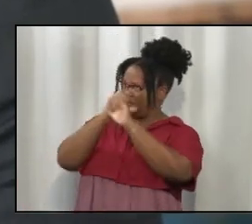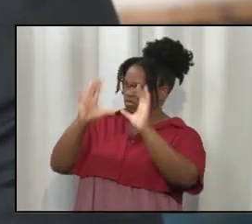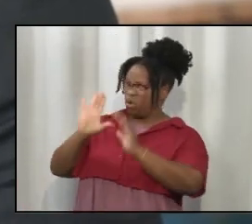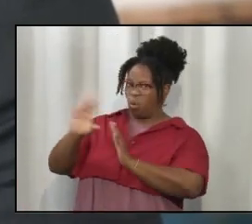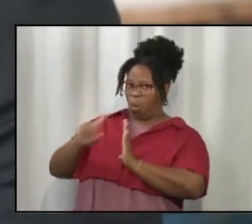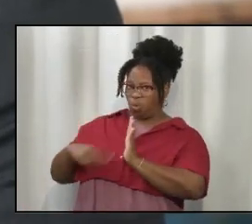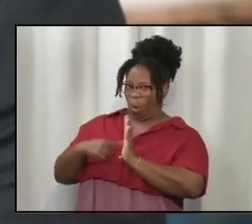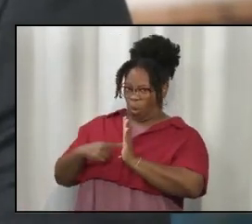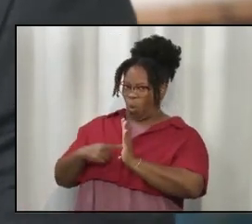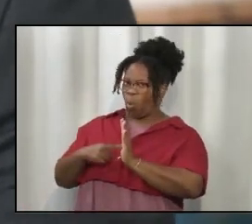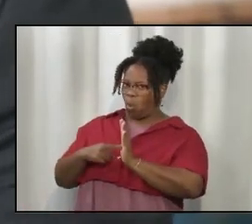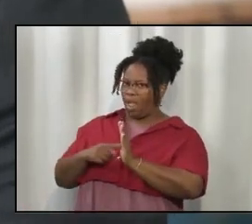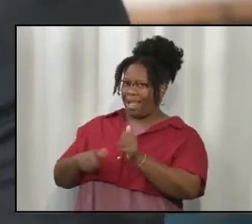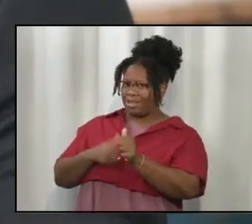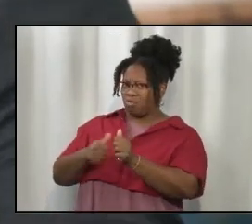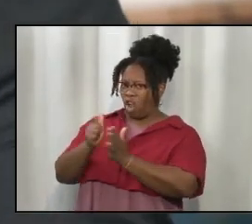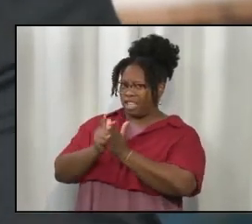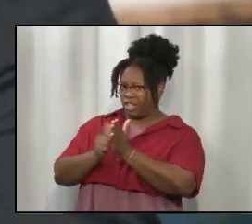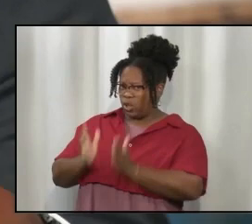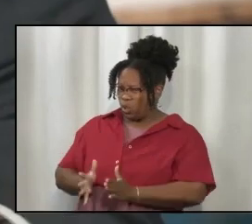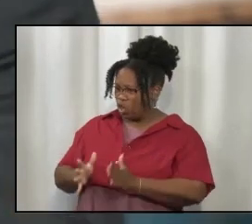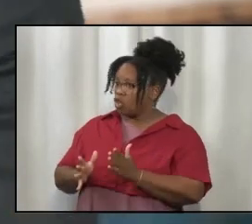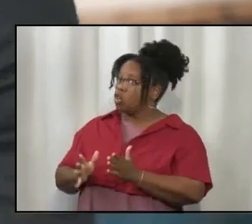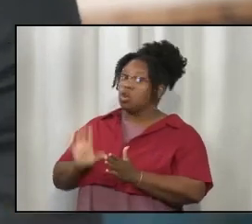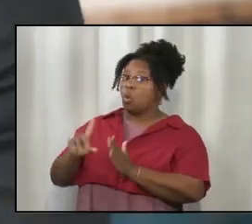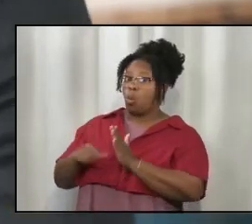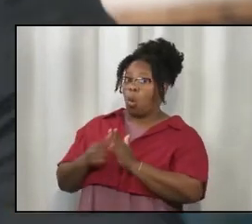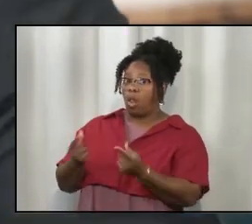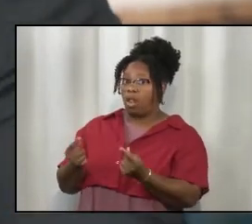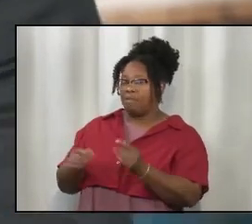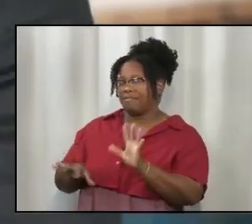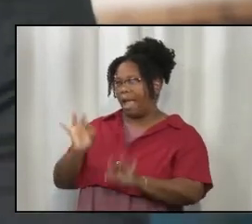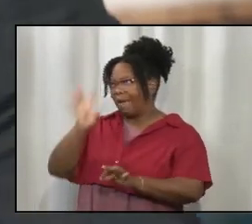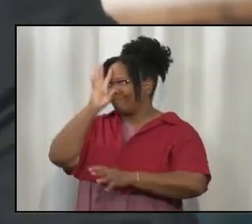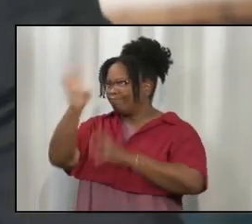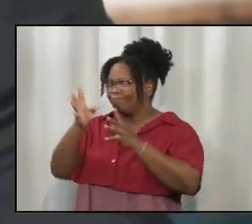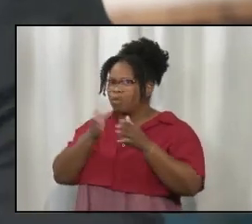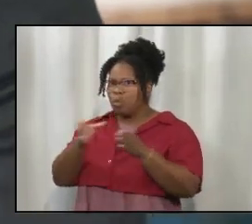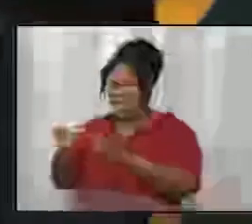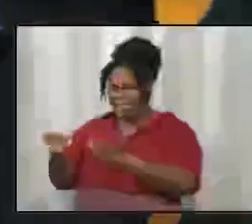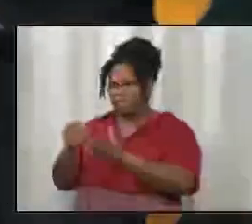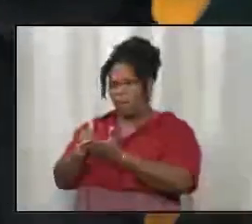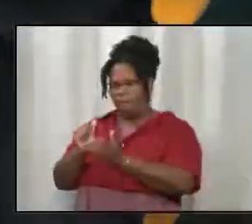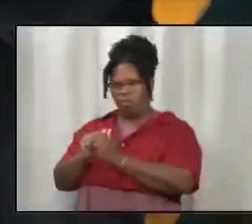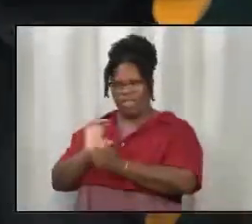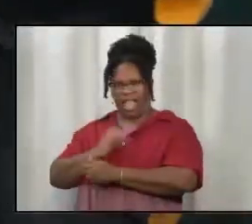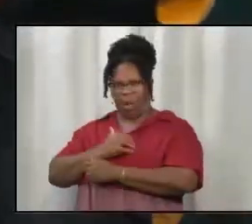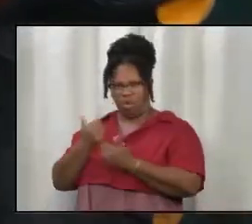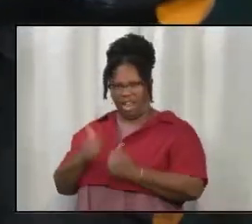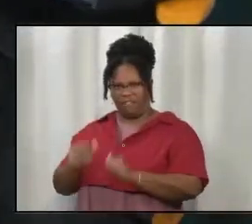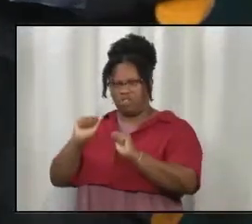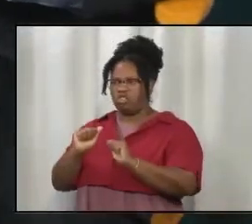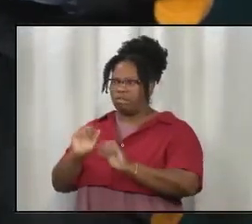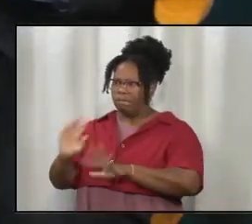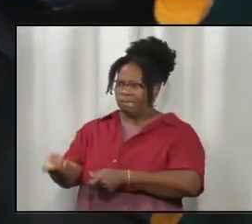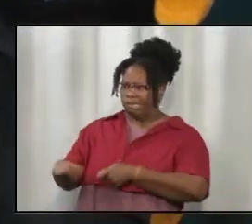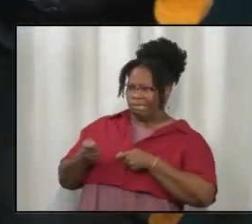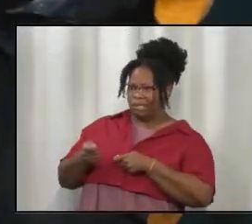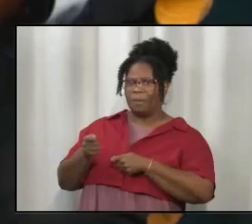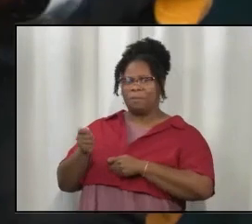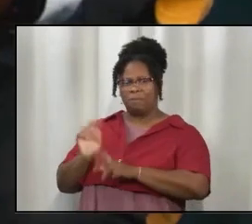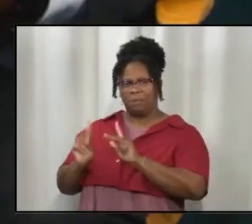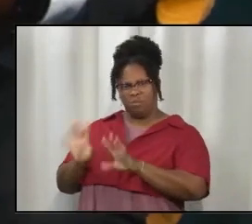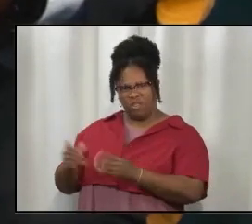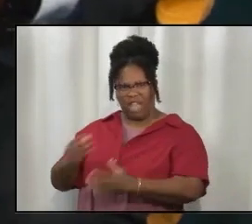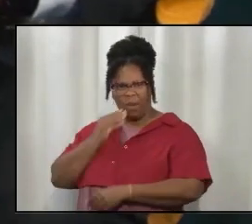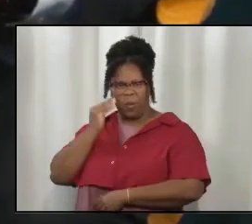as finding innovative ways to help with all of our collective efforts to get people off the street, I think that's